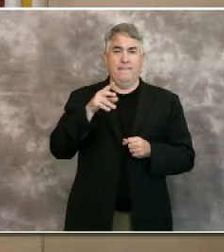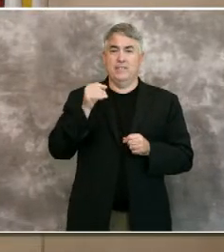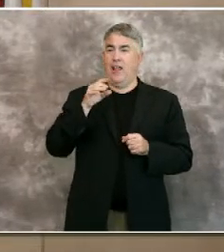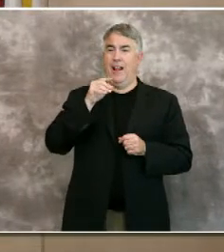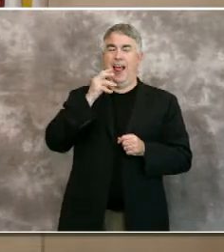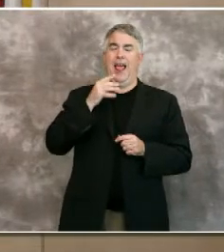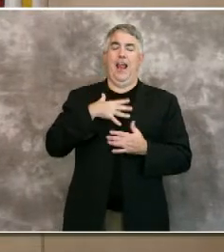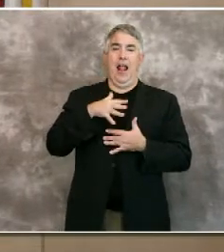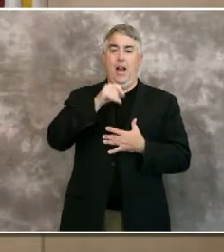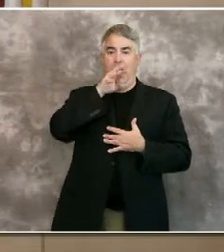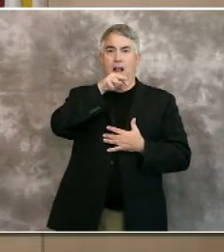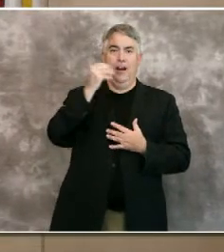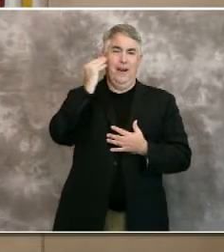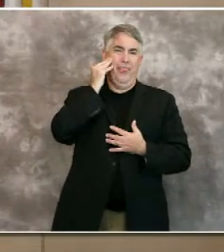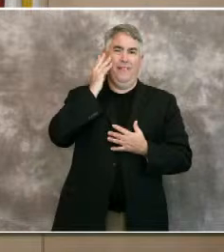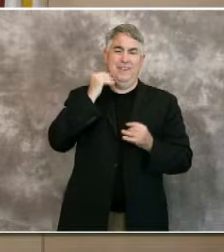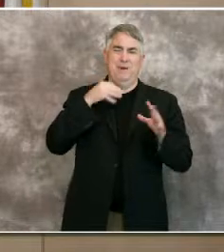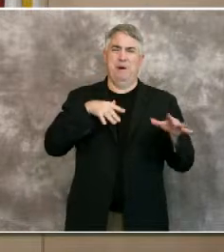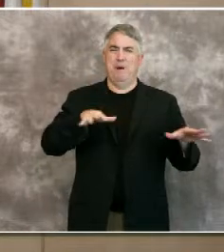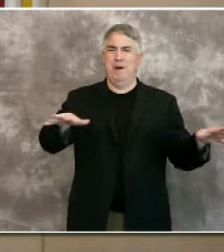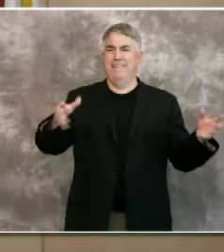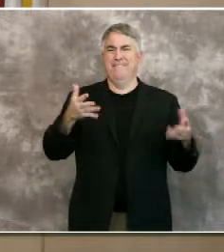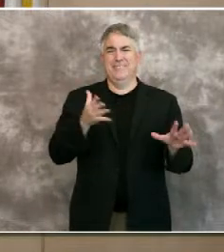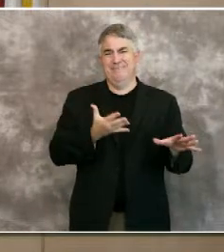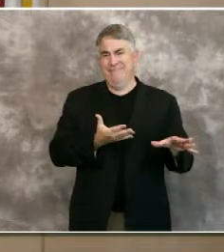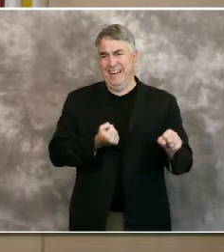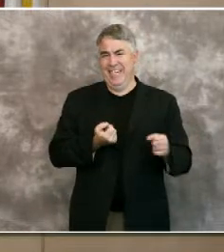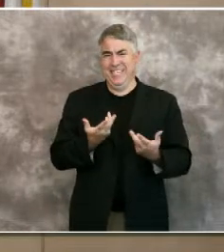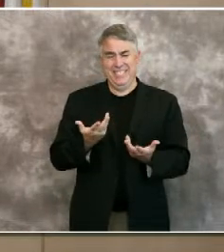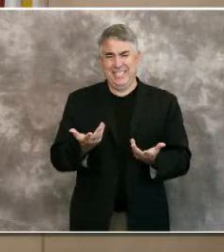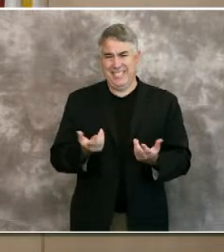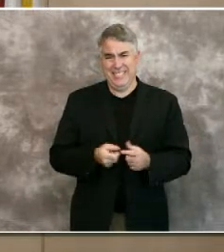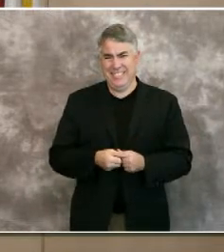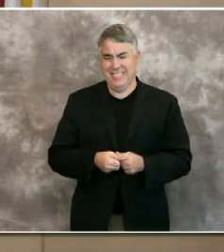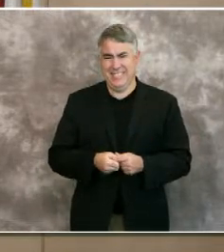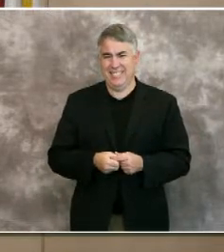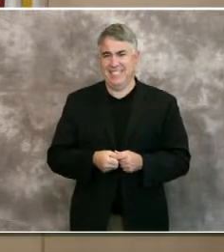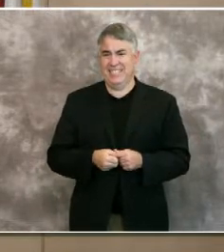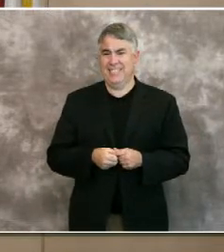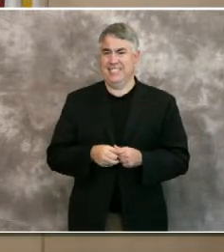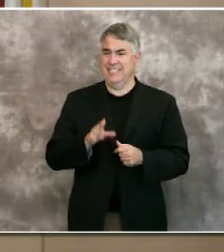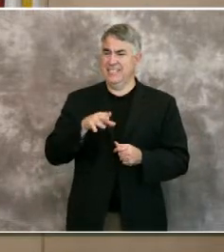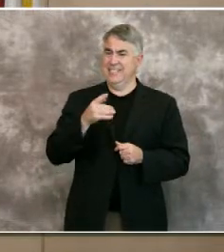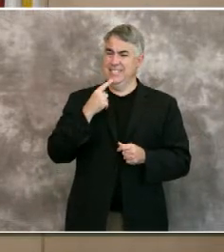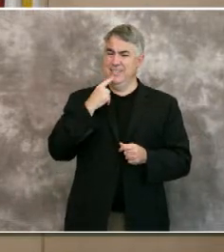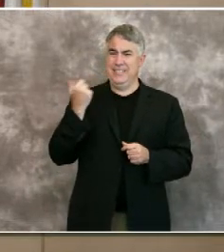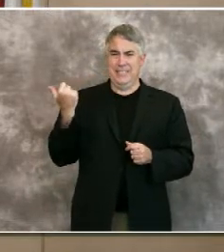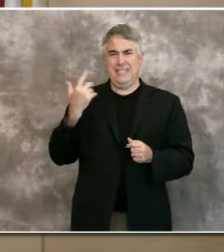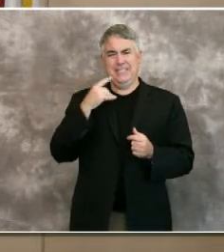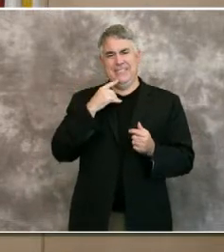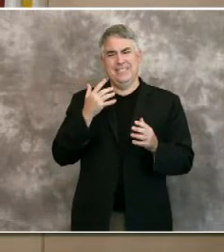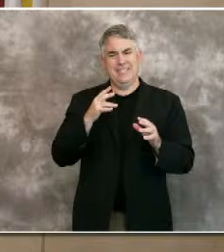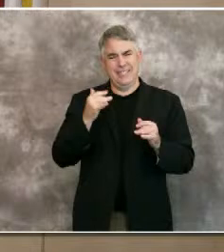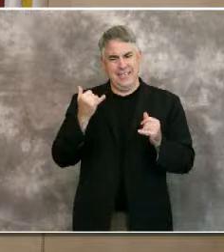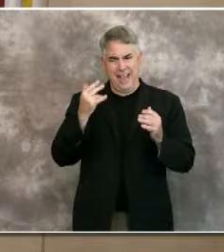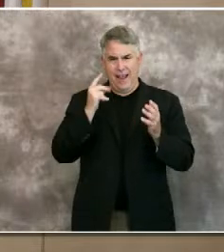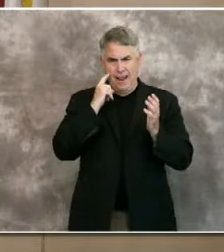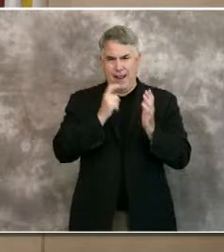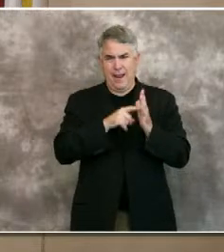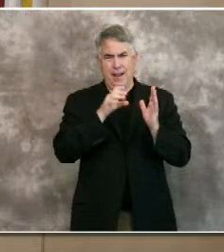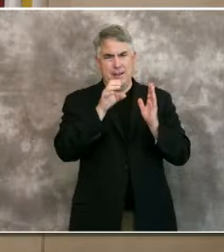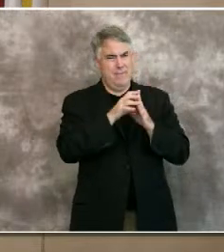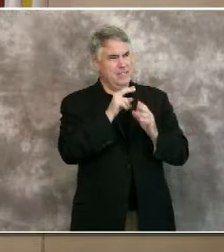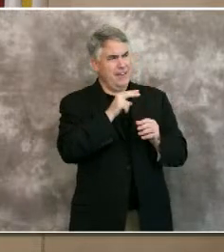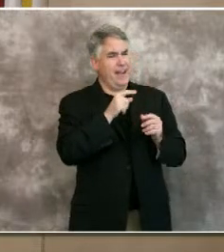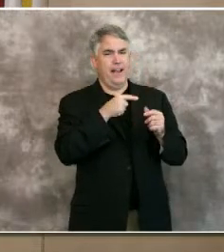there are really some very unique graphics out there about that, and that's how